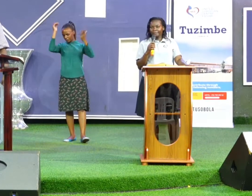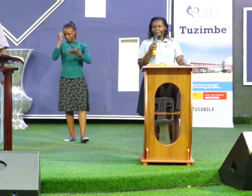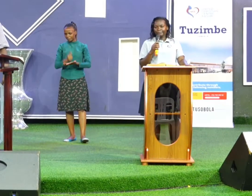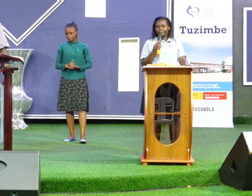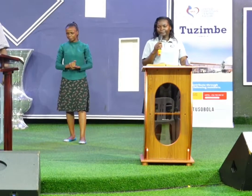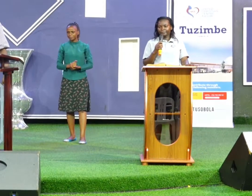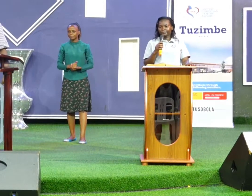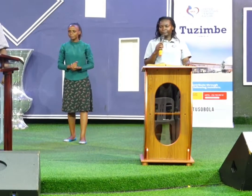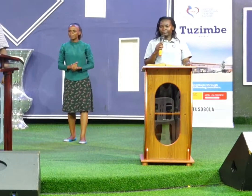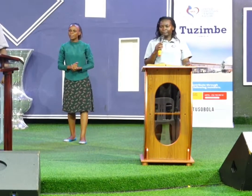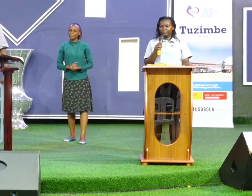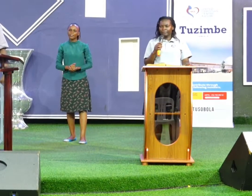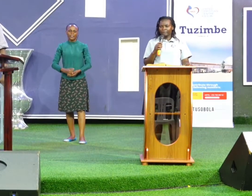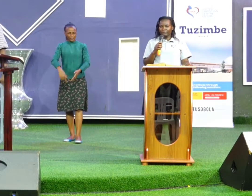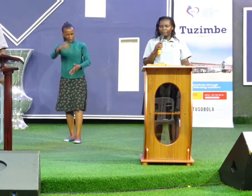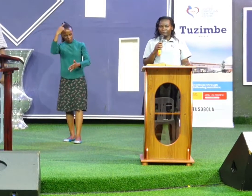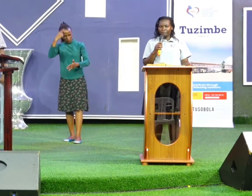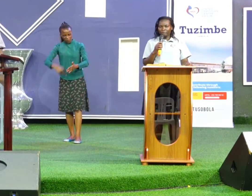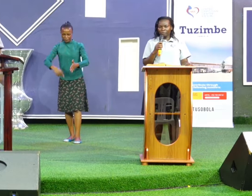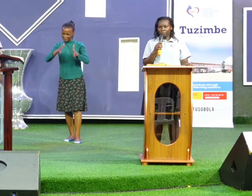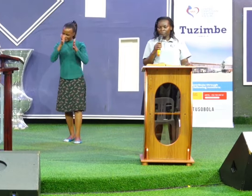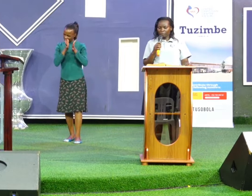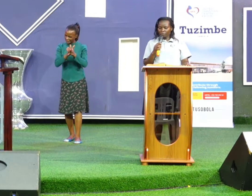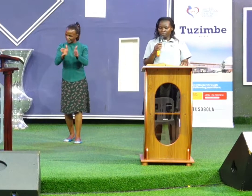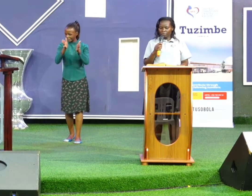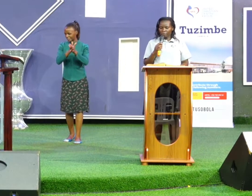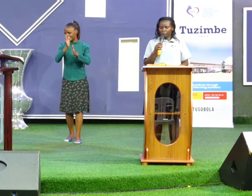Amen. What a description in the Word of God.